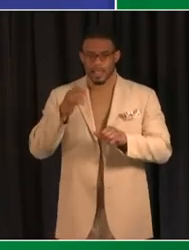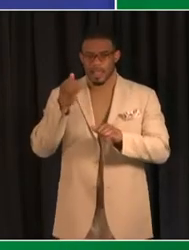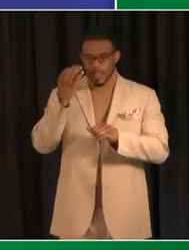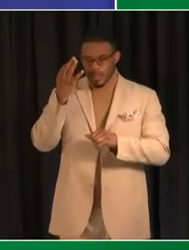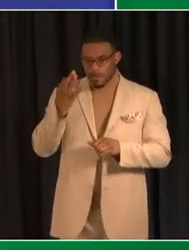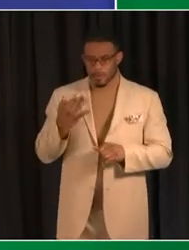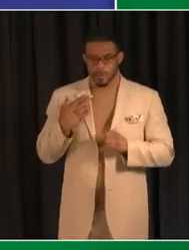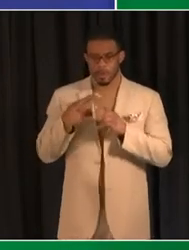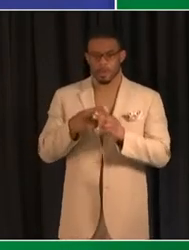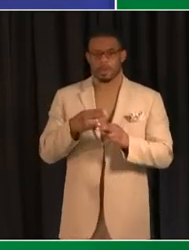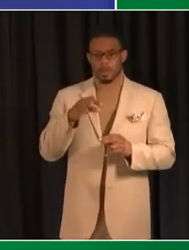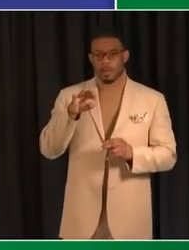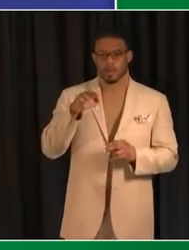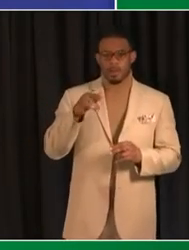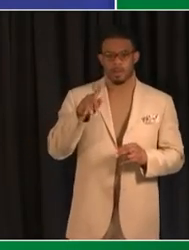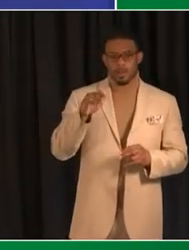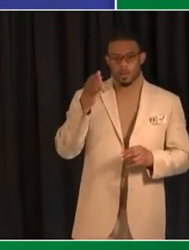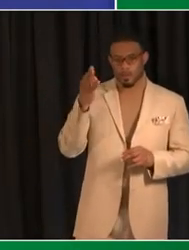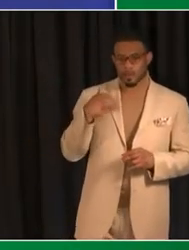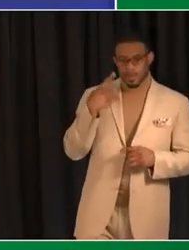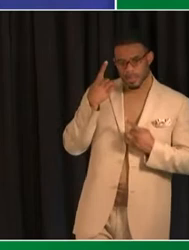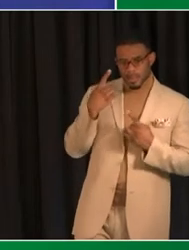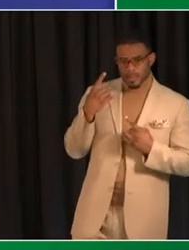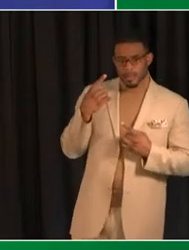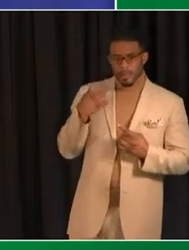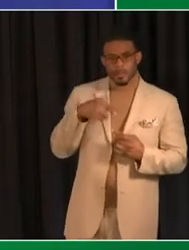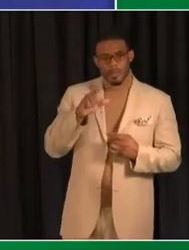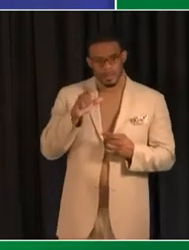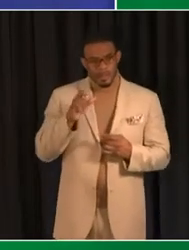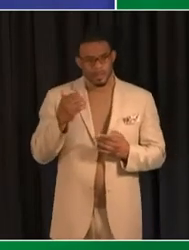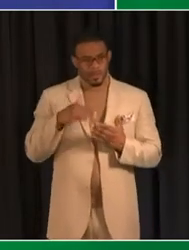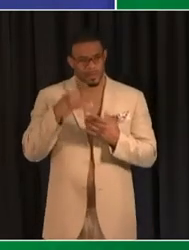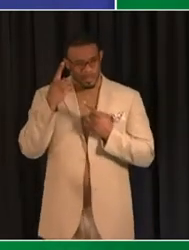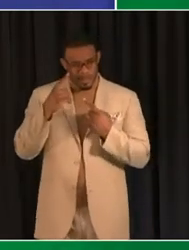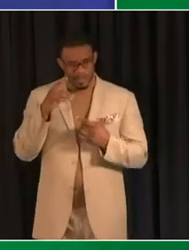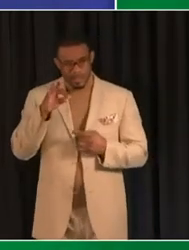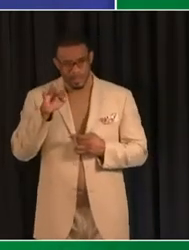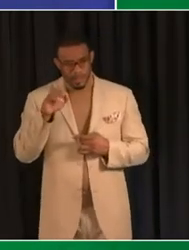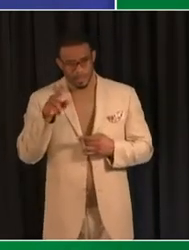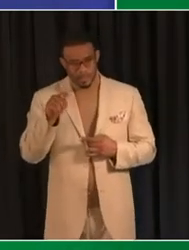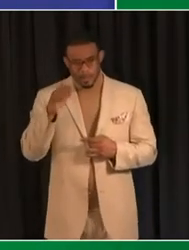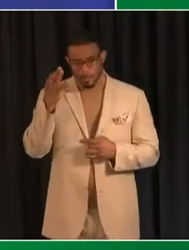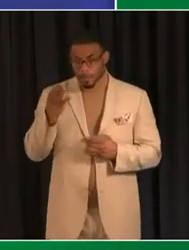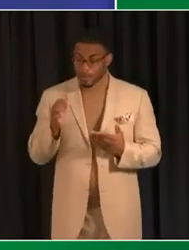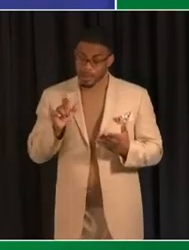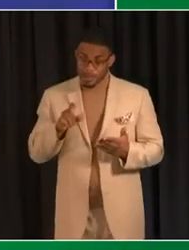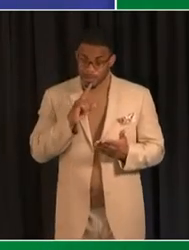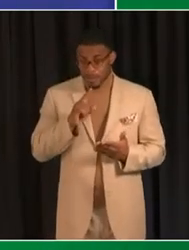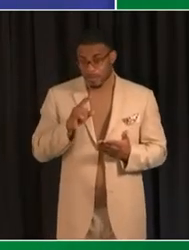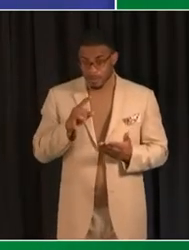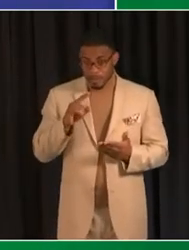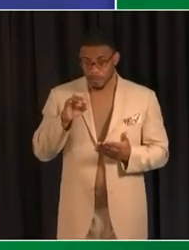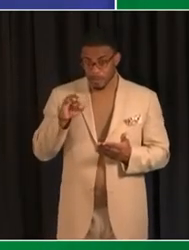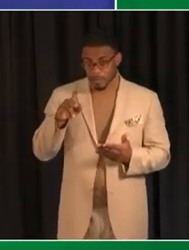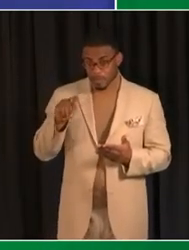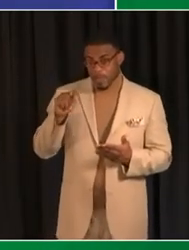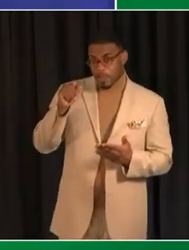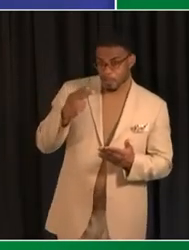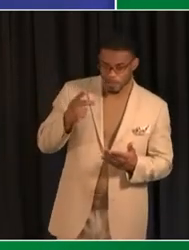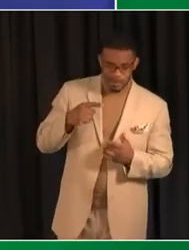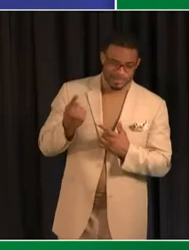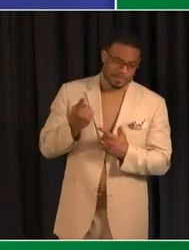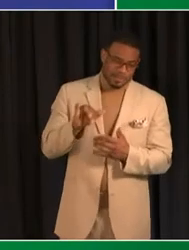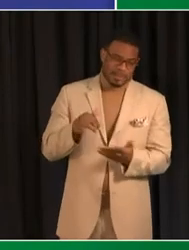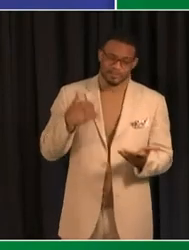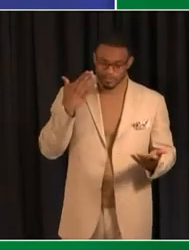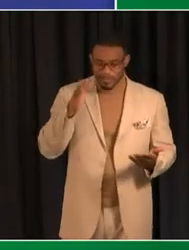square. Every Friday, we called it Farragut Friday, and we're thinking, we need to rethink Farragut Friday, and it might have to be, Farragut